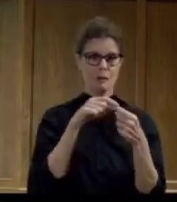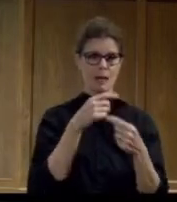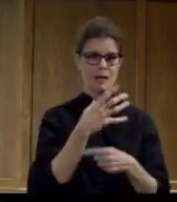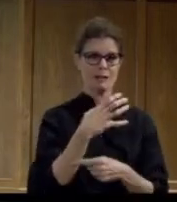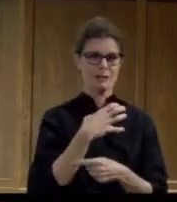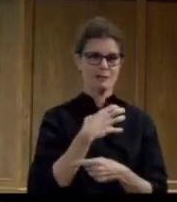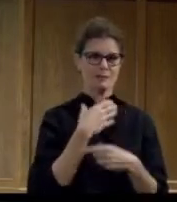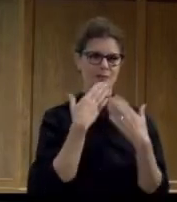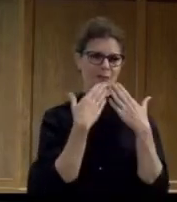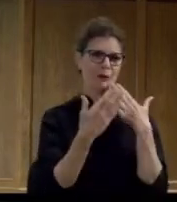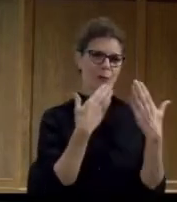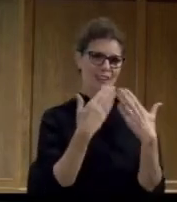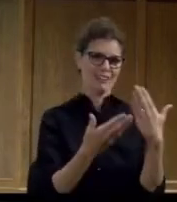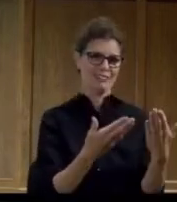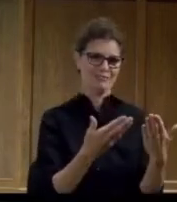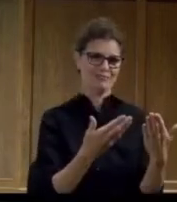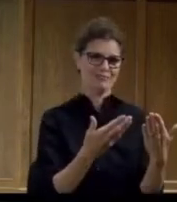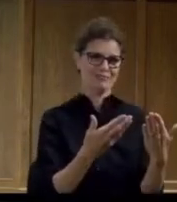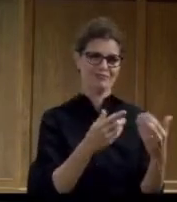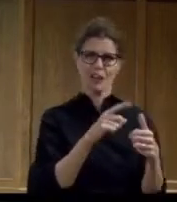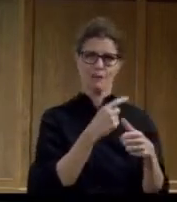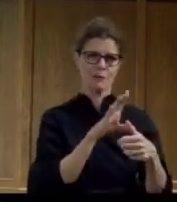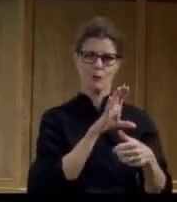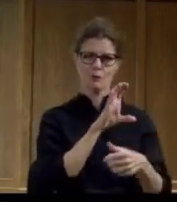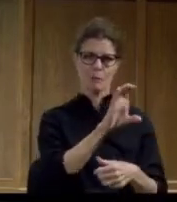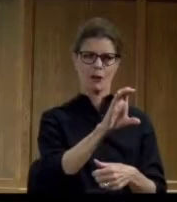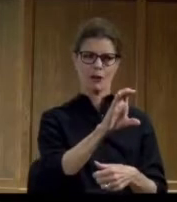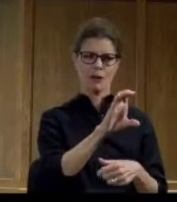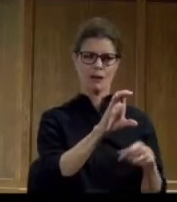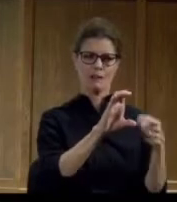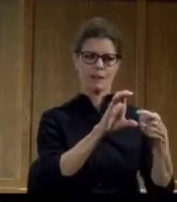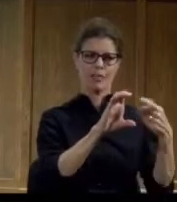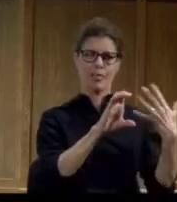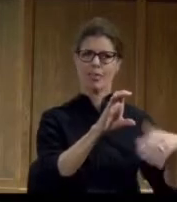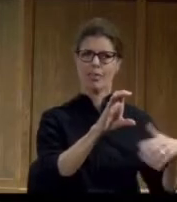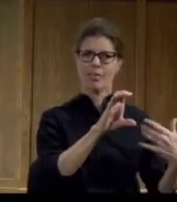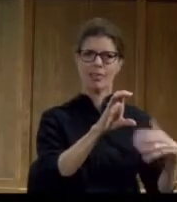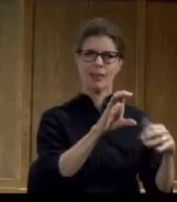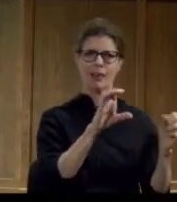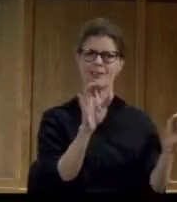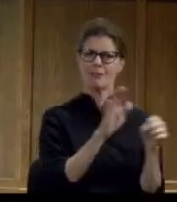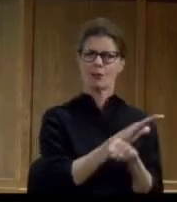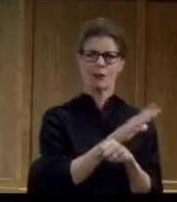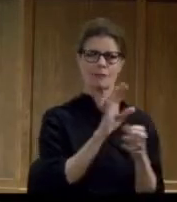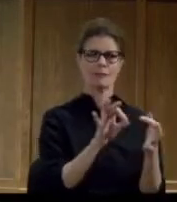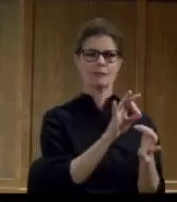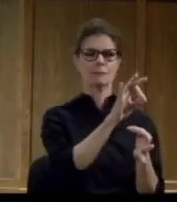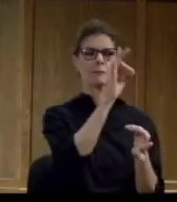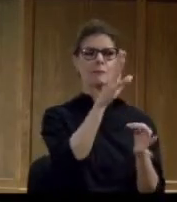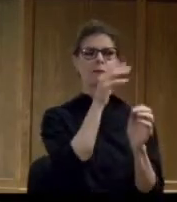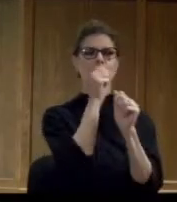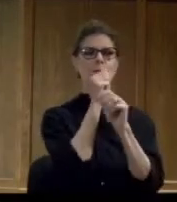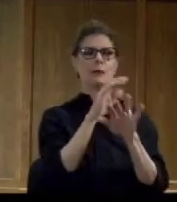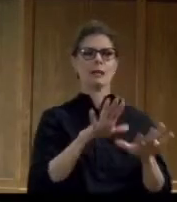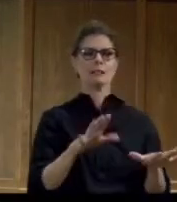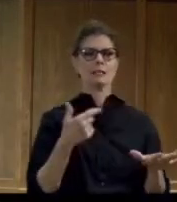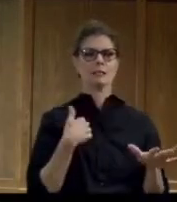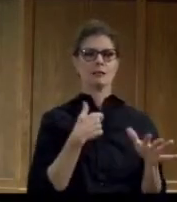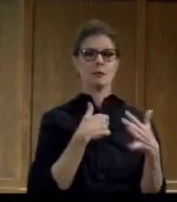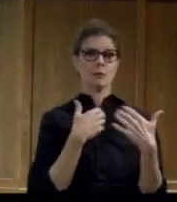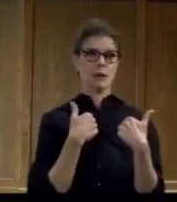it's very dense. And he starts talking about all these spiritual blessings that we have in Christ. And the original readers and